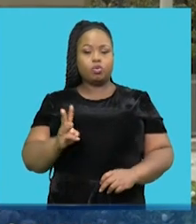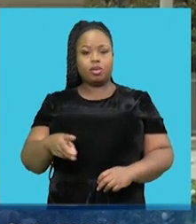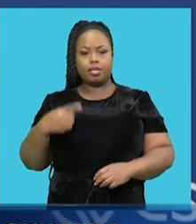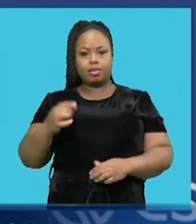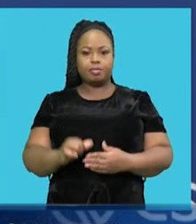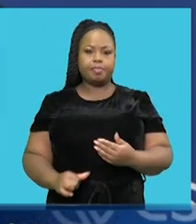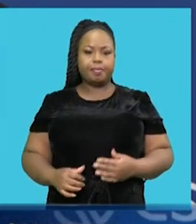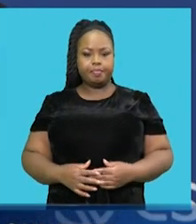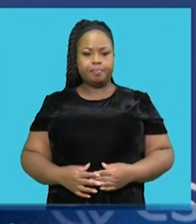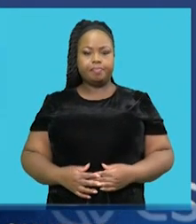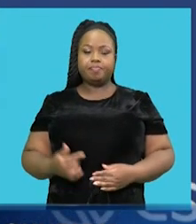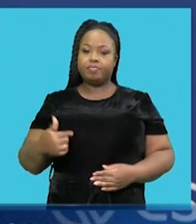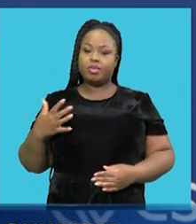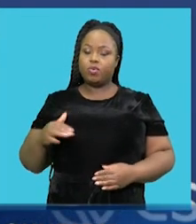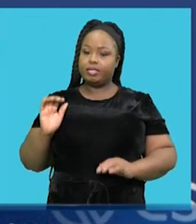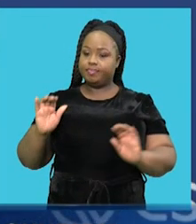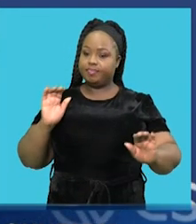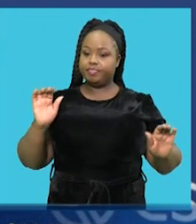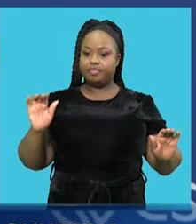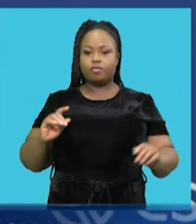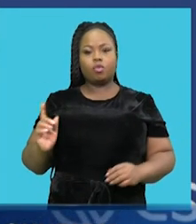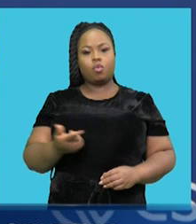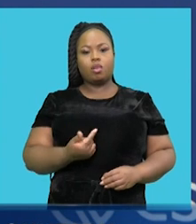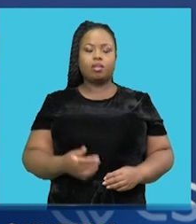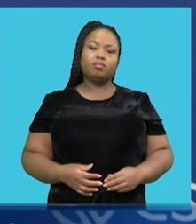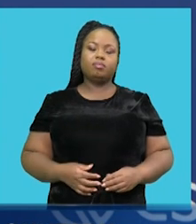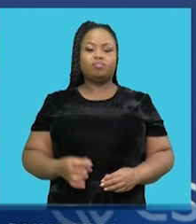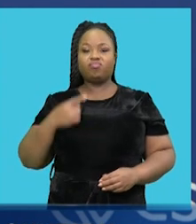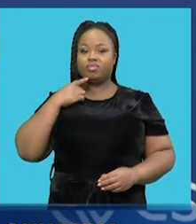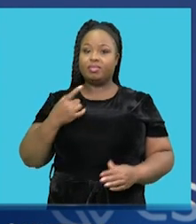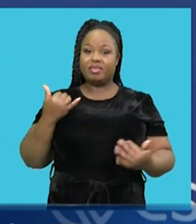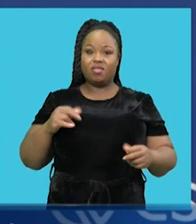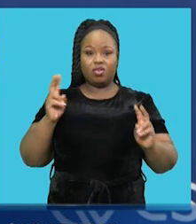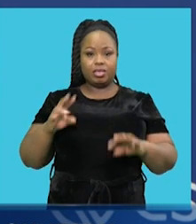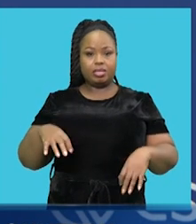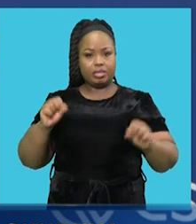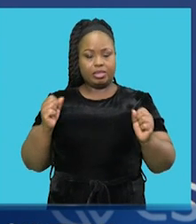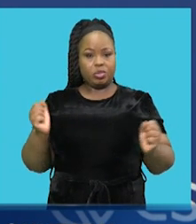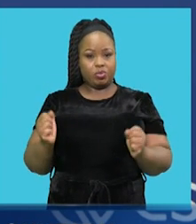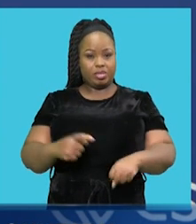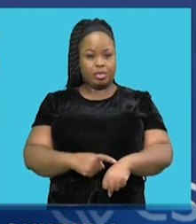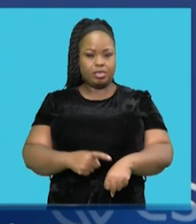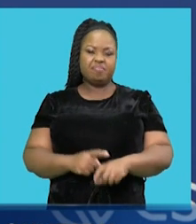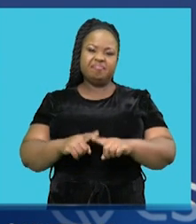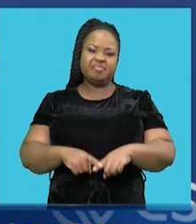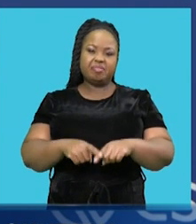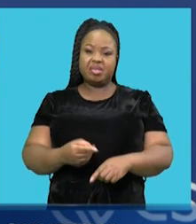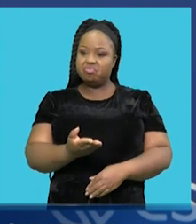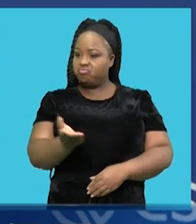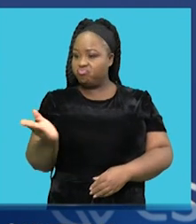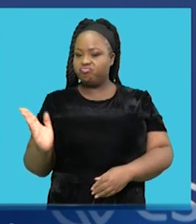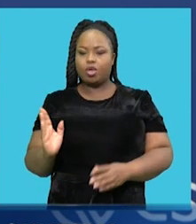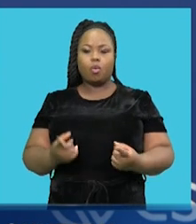I just want to remind all of us that our ability to beat load shedding this winter still depends on our collective